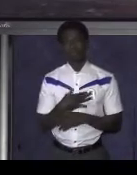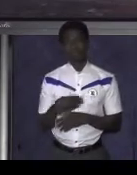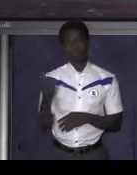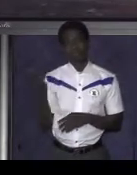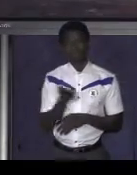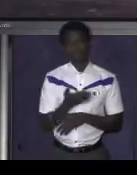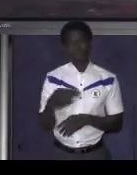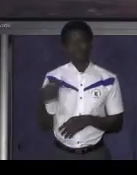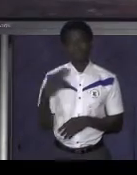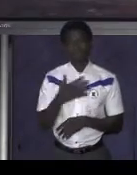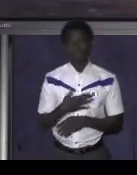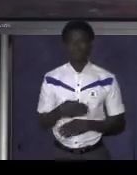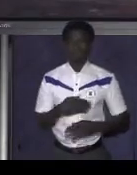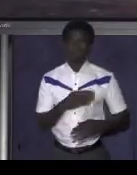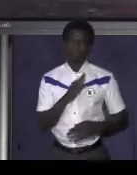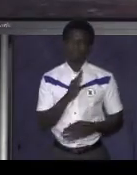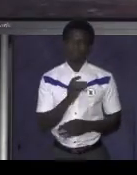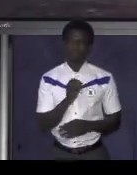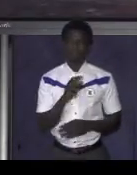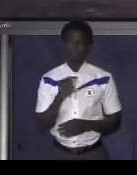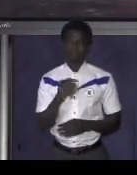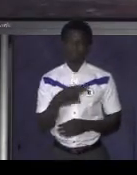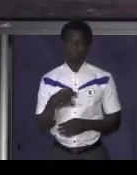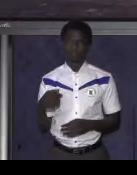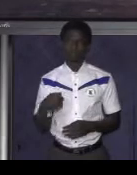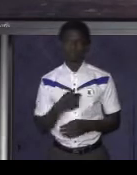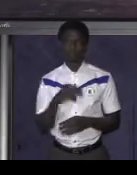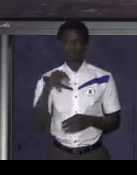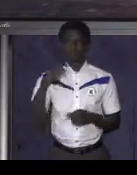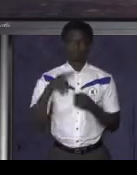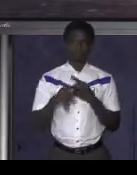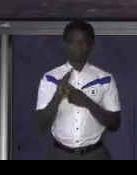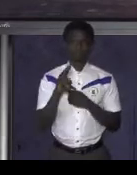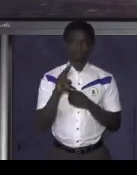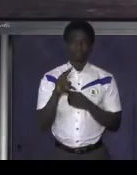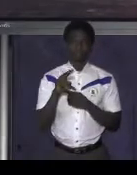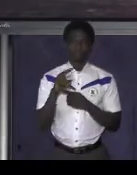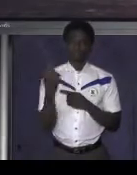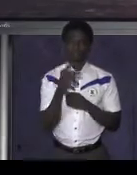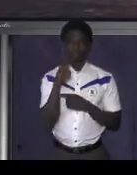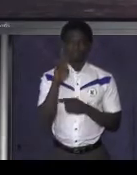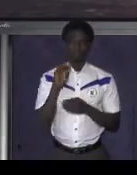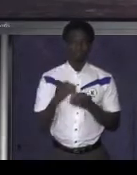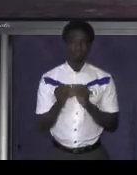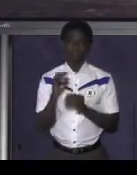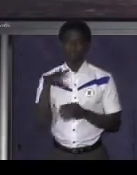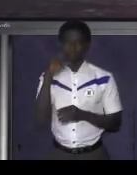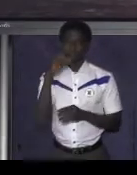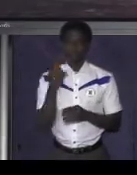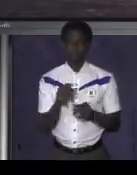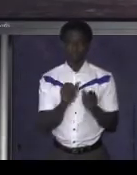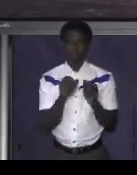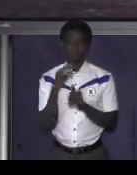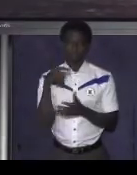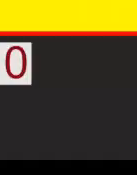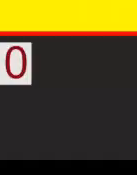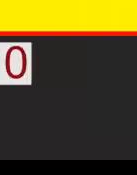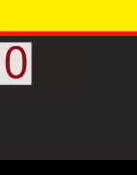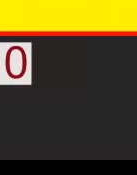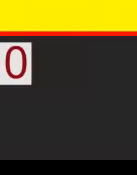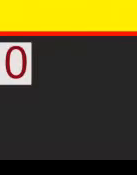has a breadth. So we only need 2 numbers. You used to remember the 2 numbers. Find the area of this parallelogram.